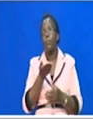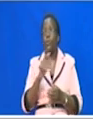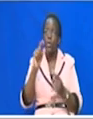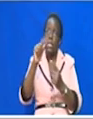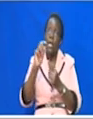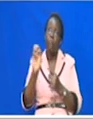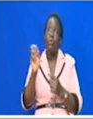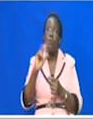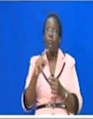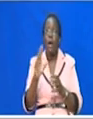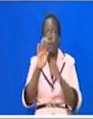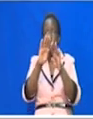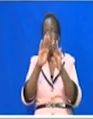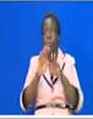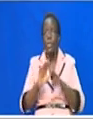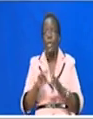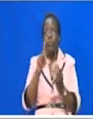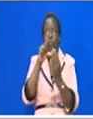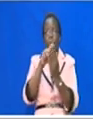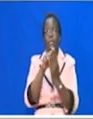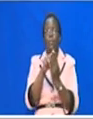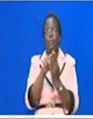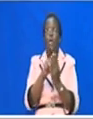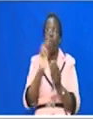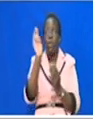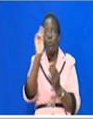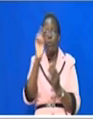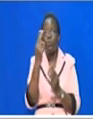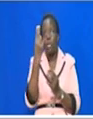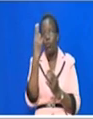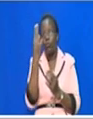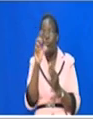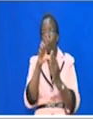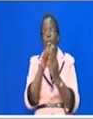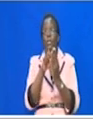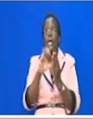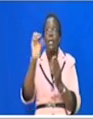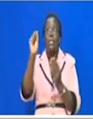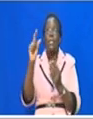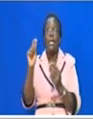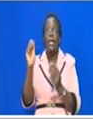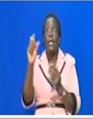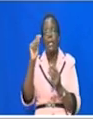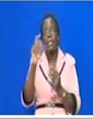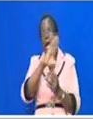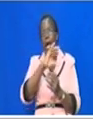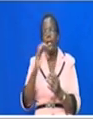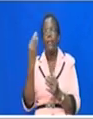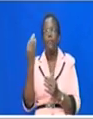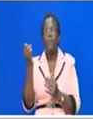key words, dear learner, we want to look at the 2 words, state and